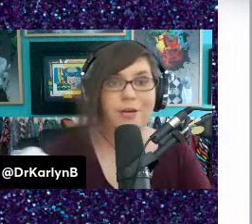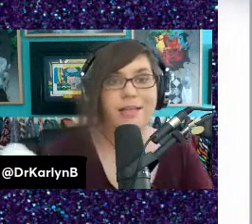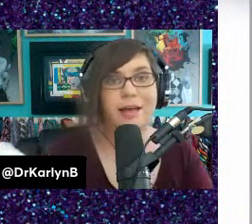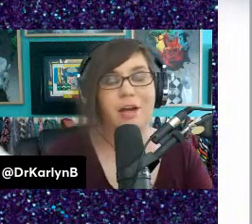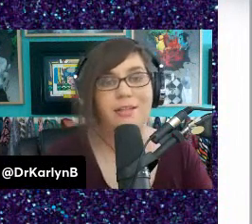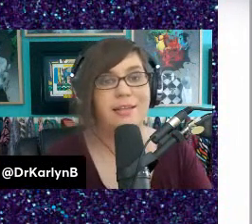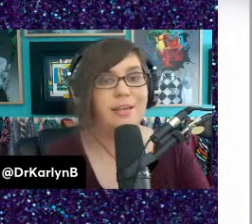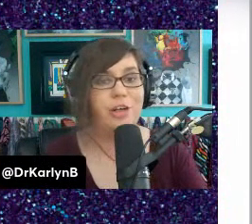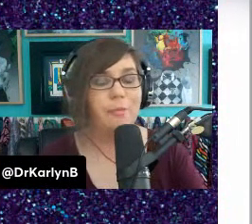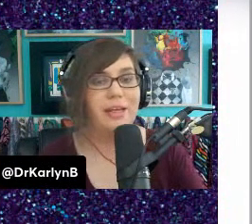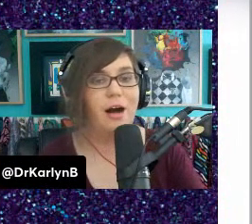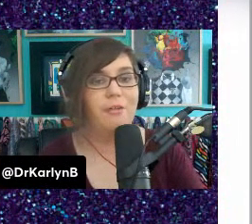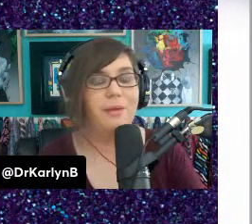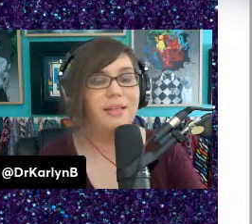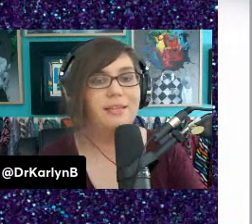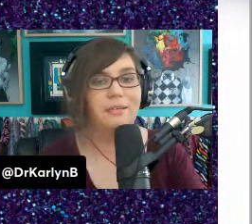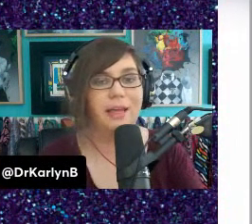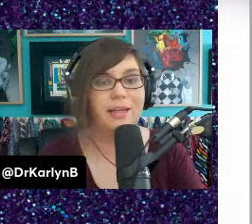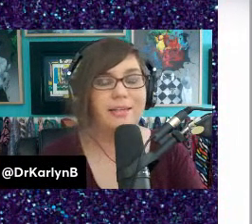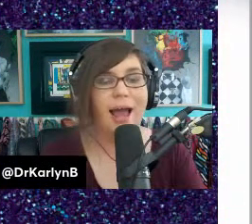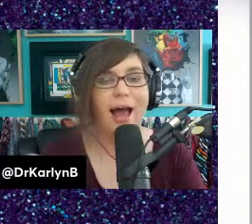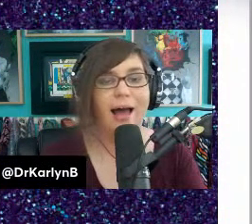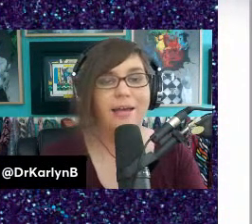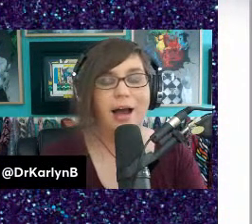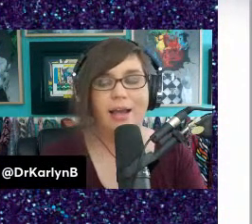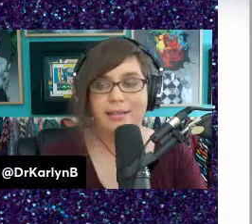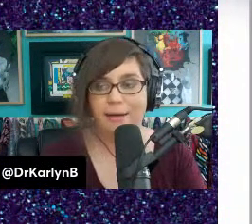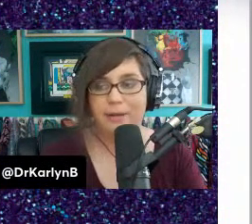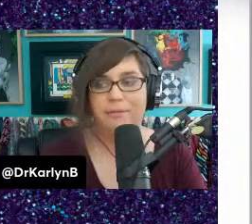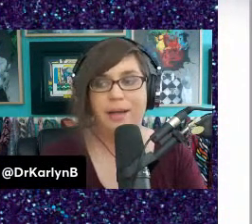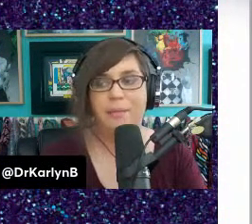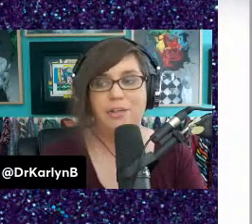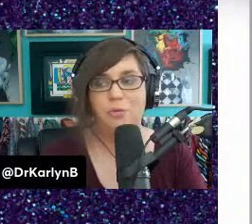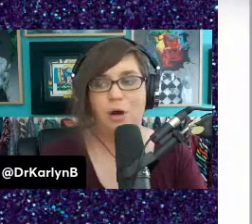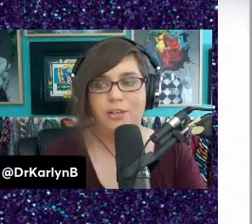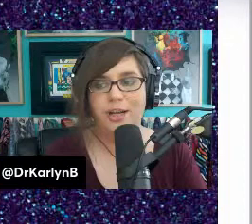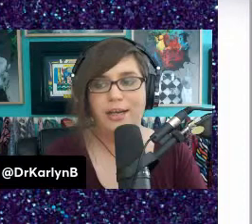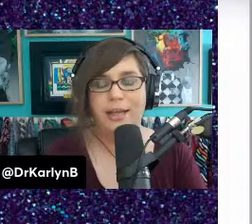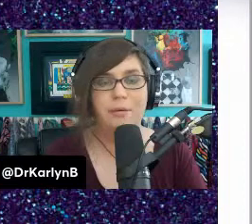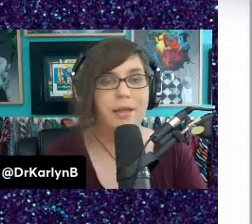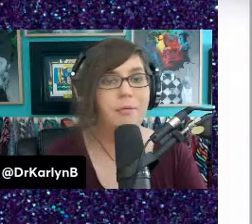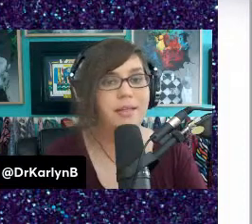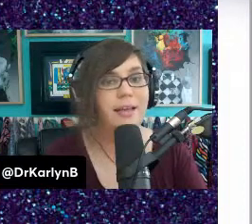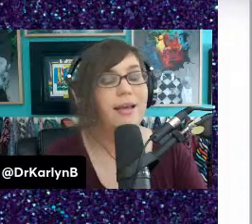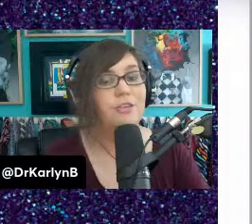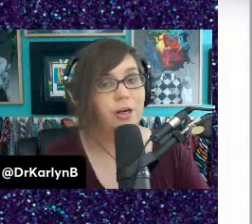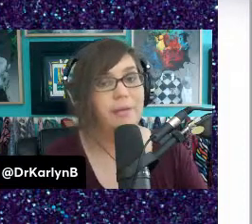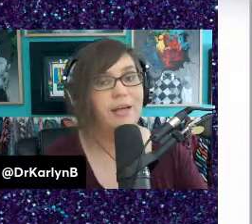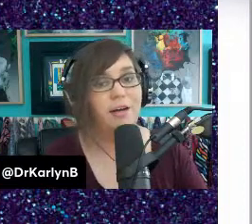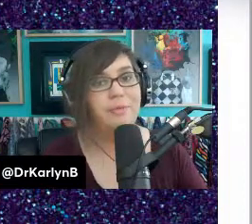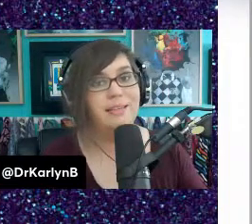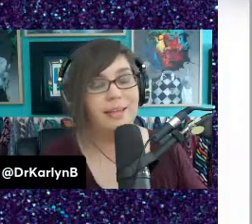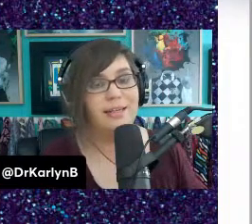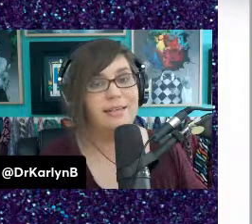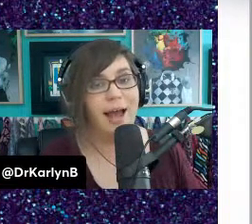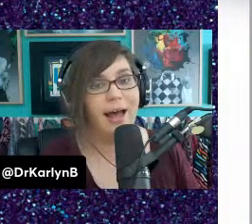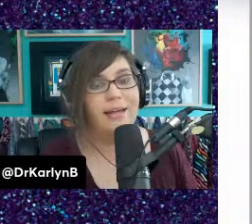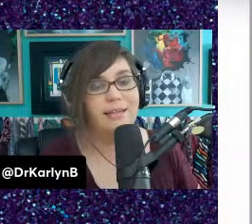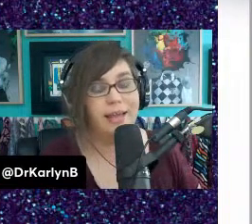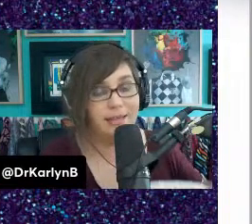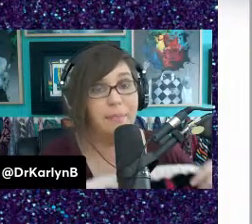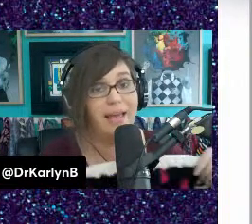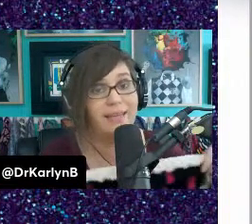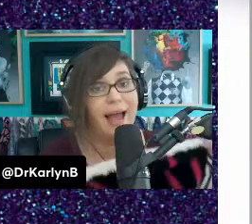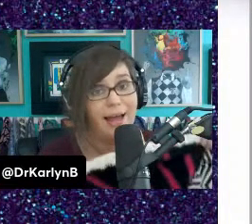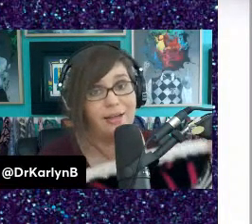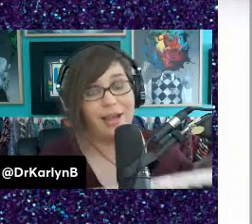If you guys have not seen Jeremy Kaufman's latest ad, I definitely recommend you watch it. It was Jeremy Kaufman's latest ad is